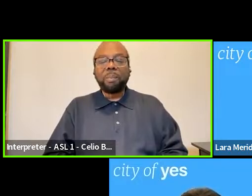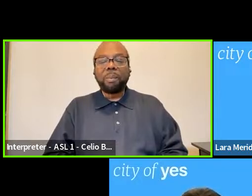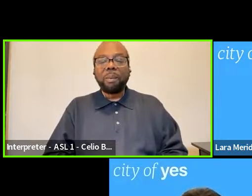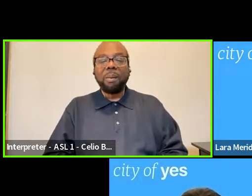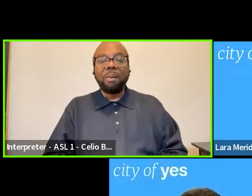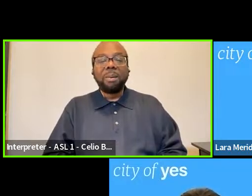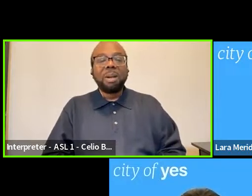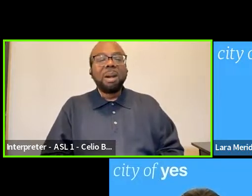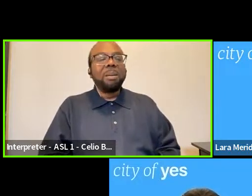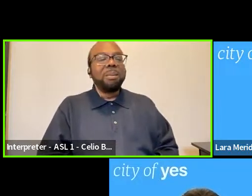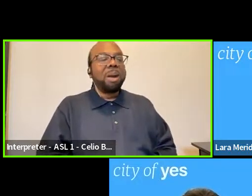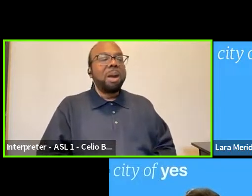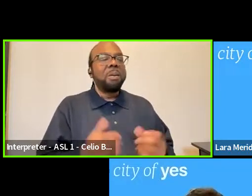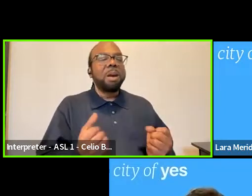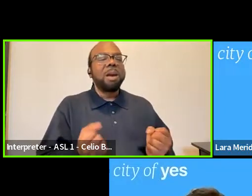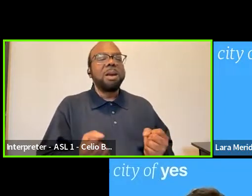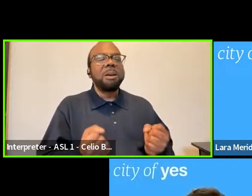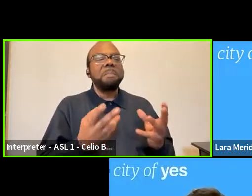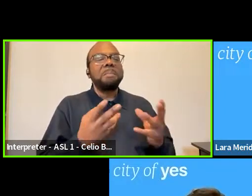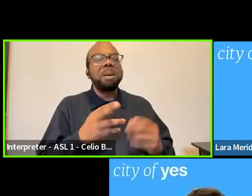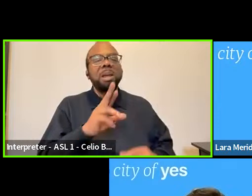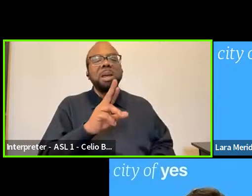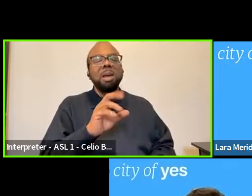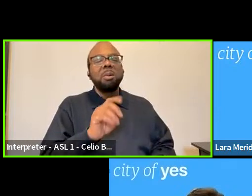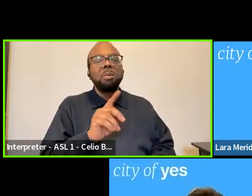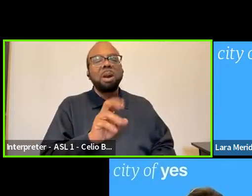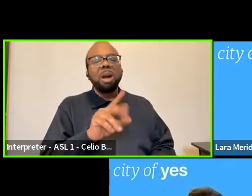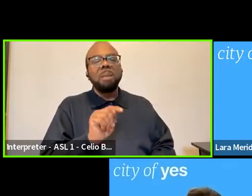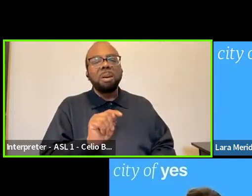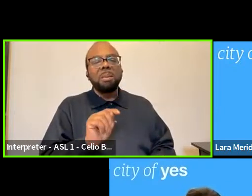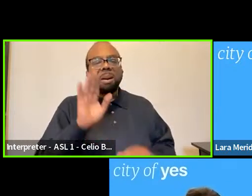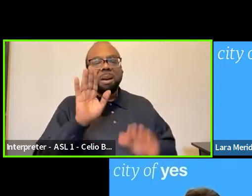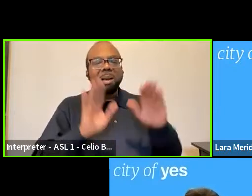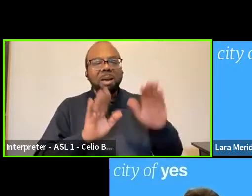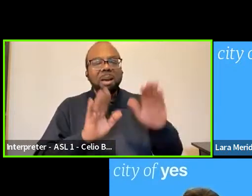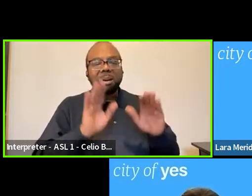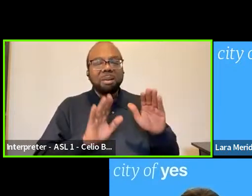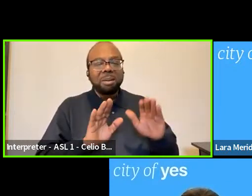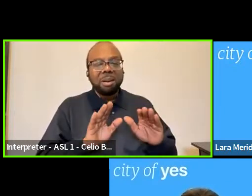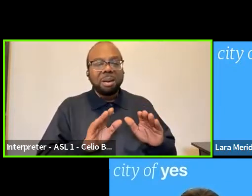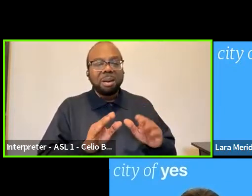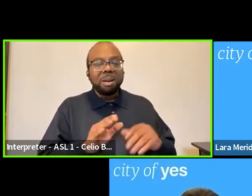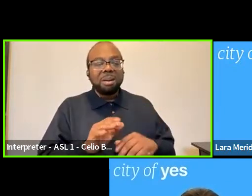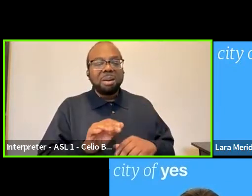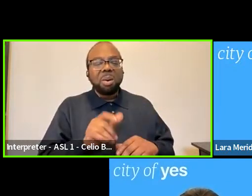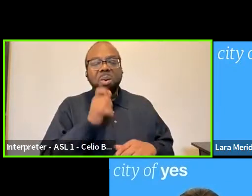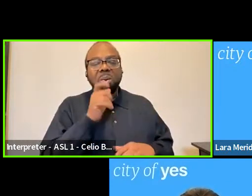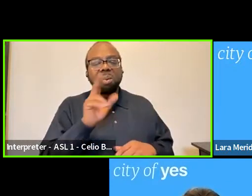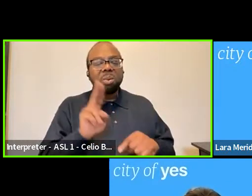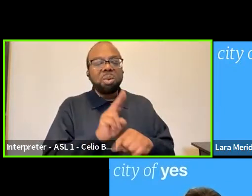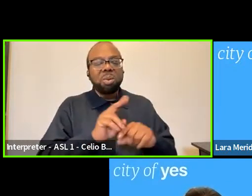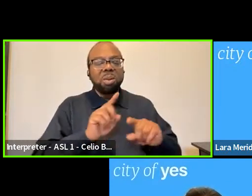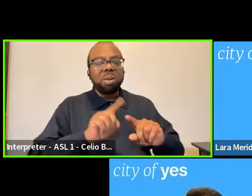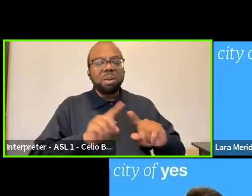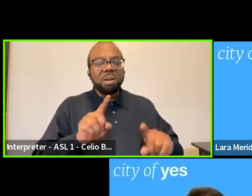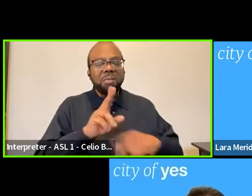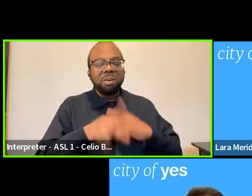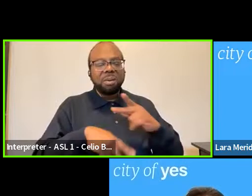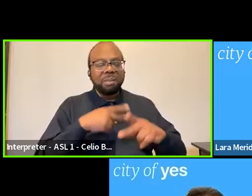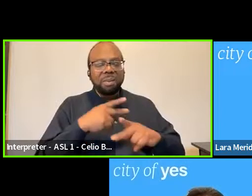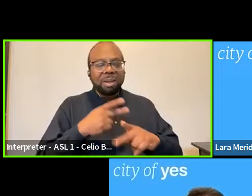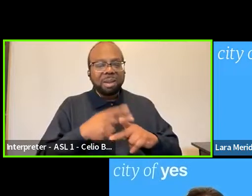There's multiple Robert Press raised hands. wonder if it's, he's using a different device. Possibly.